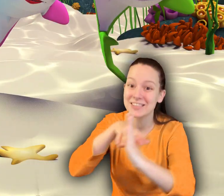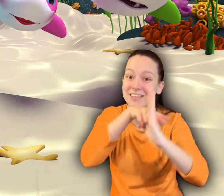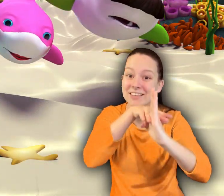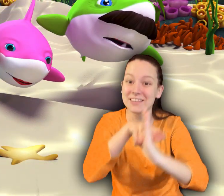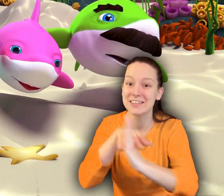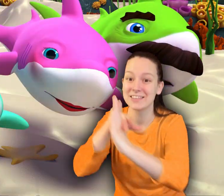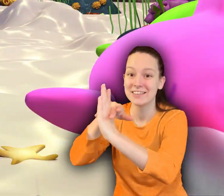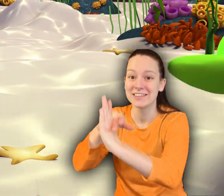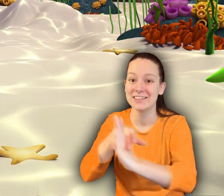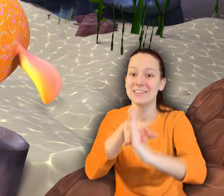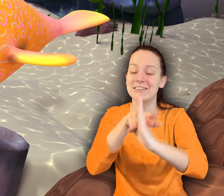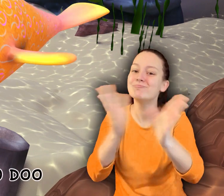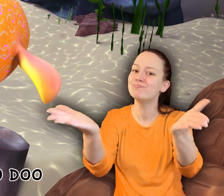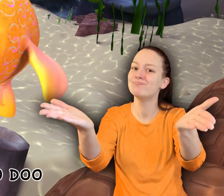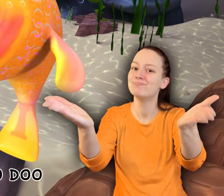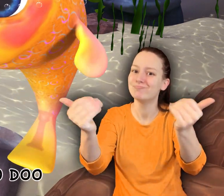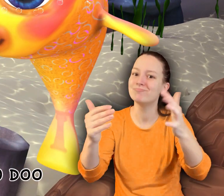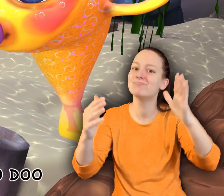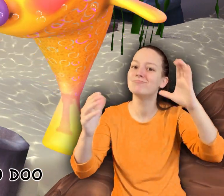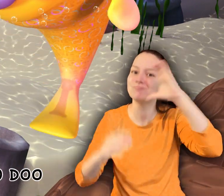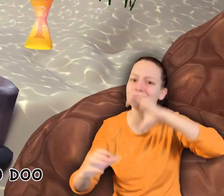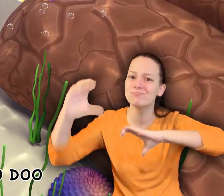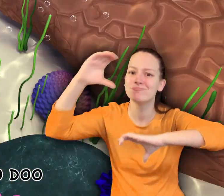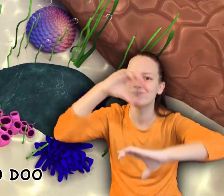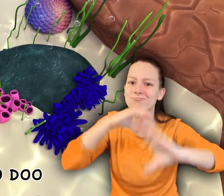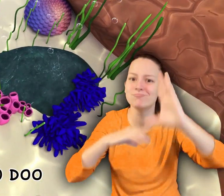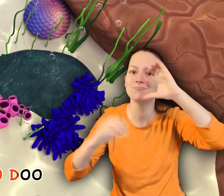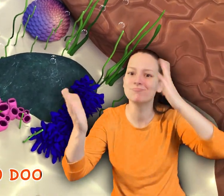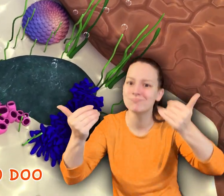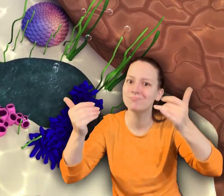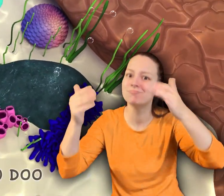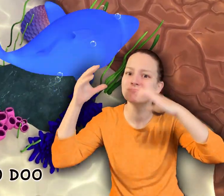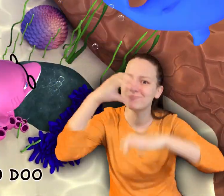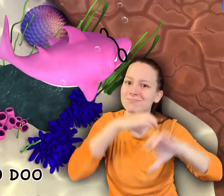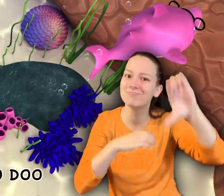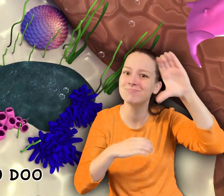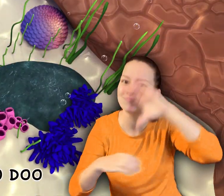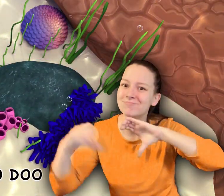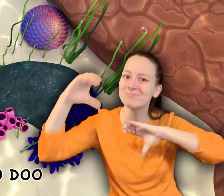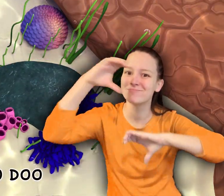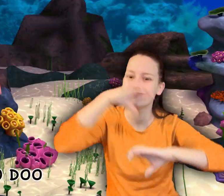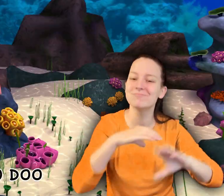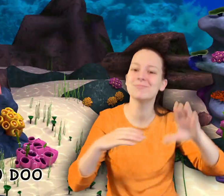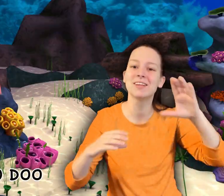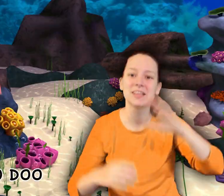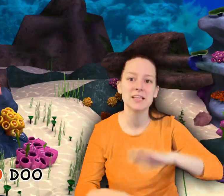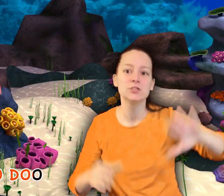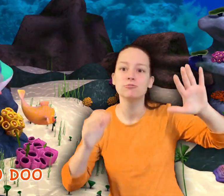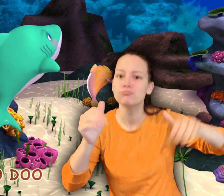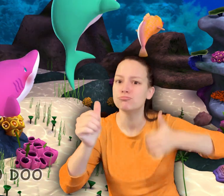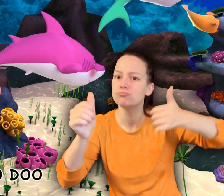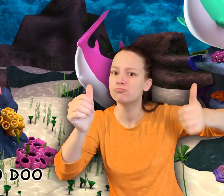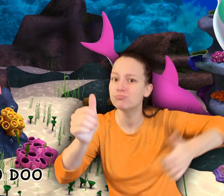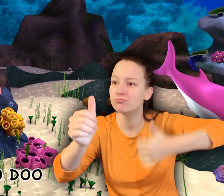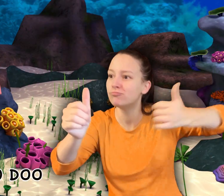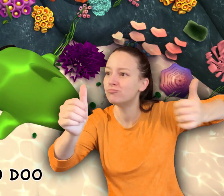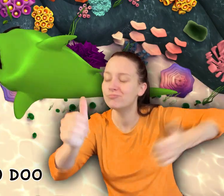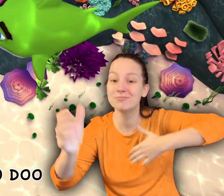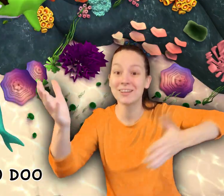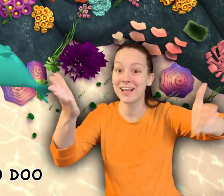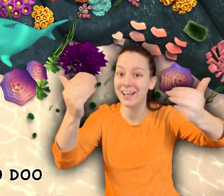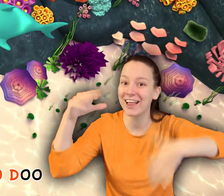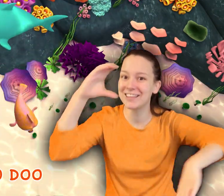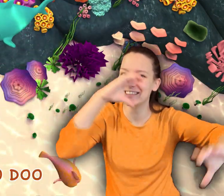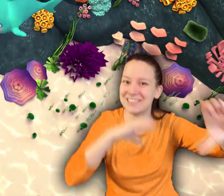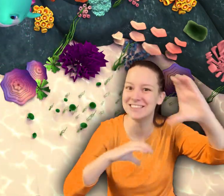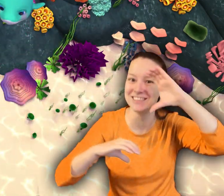doo grandpa shark let's go hun do do do do do let's go hunt do do do do let's go hun